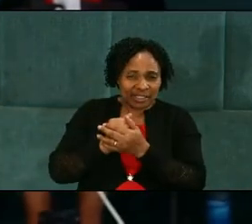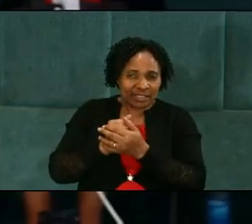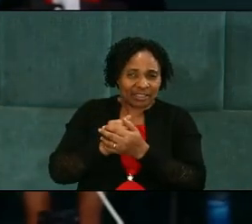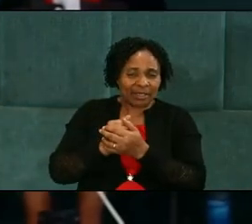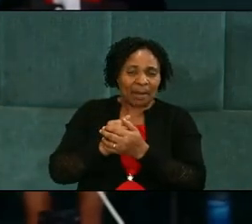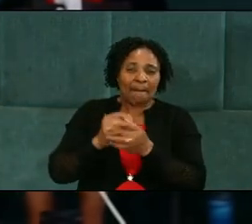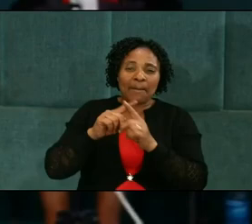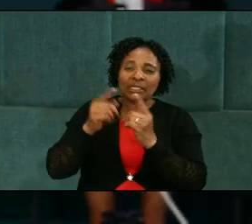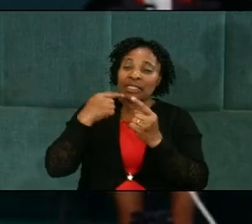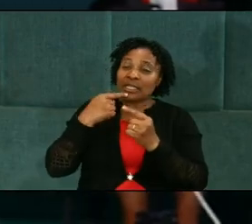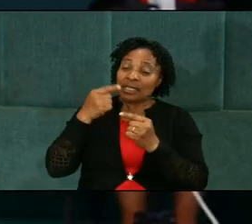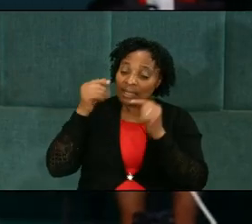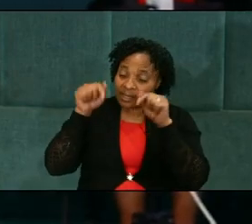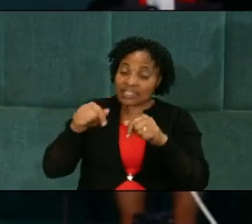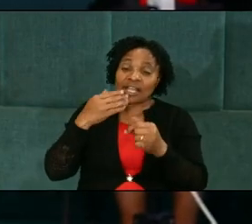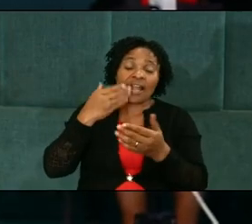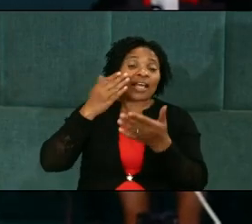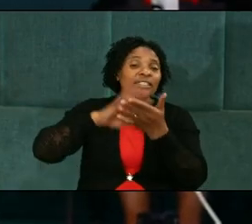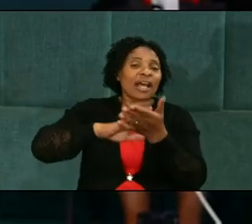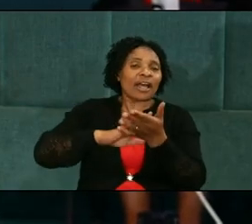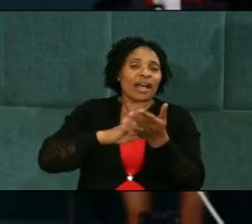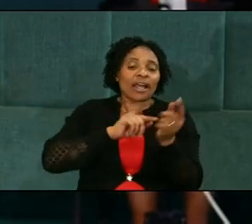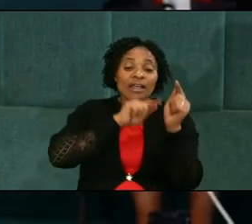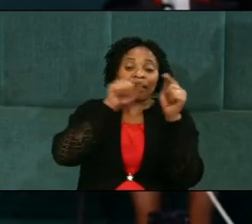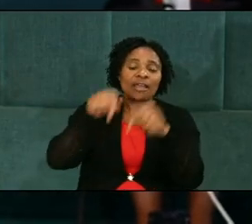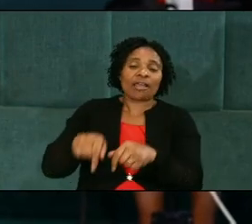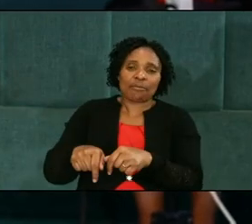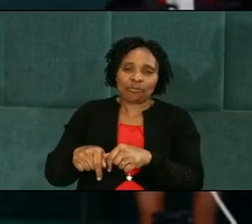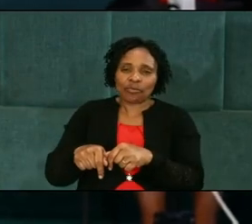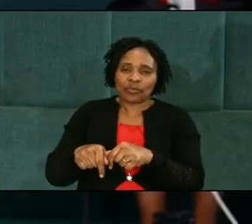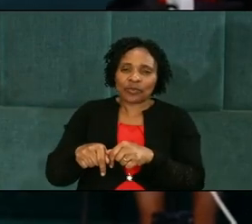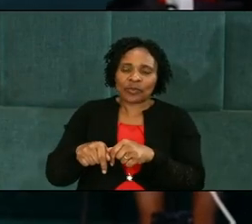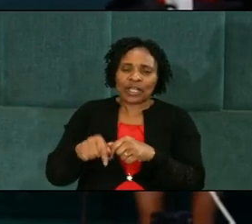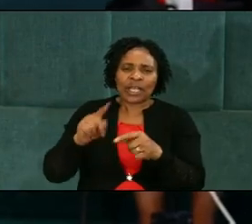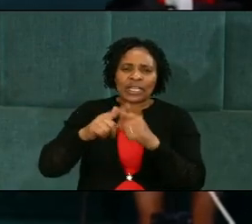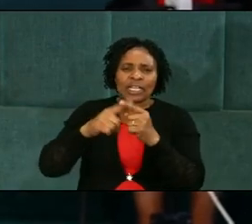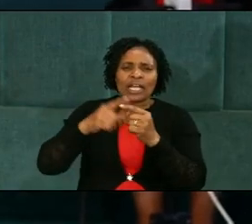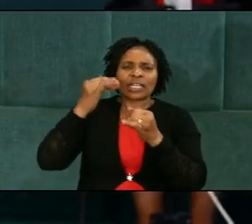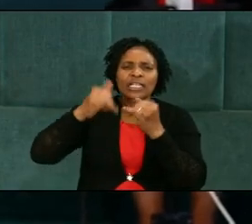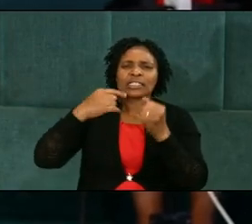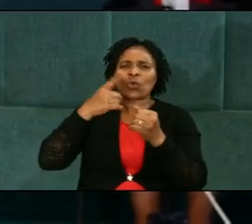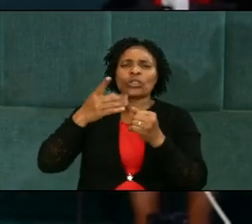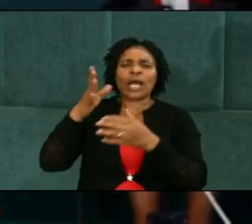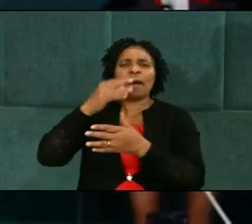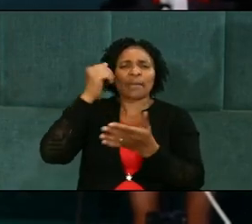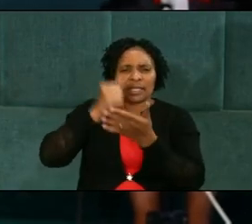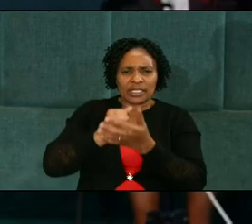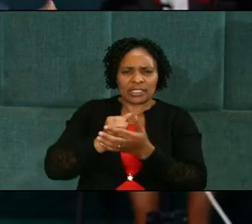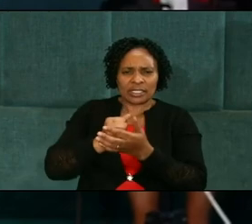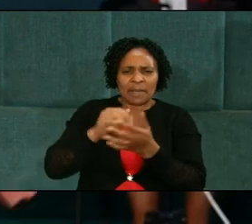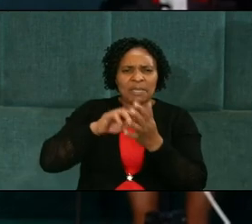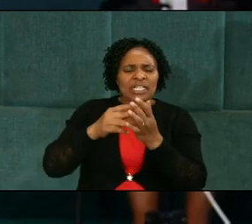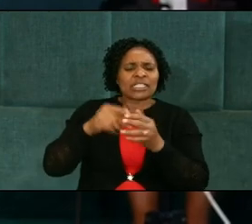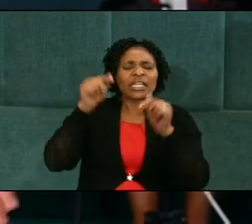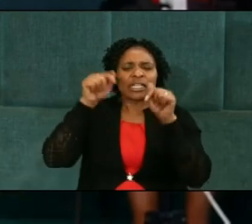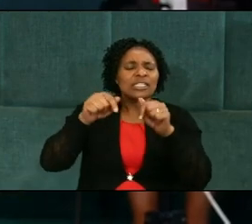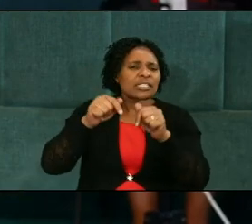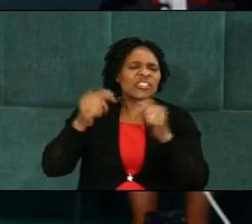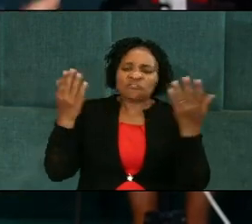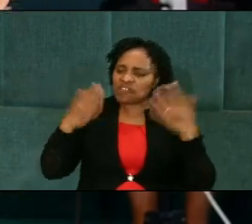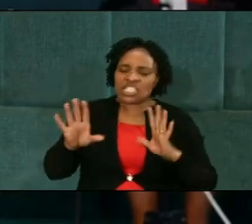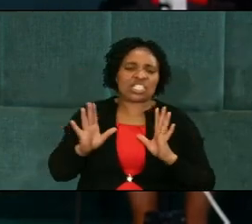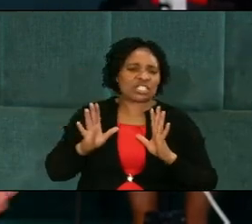But in this letter, he introduced himself as the Amen, which means that this is it. Done.